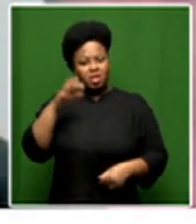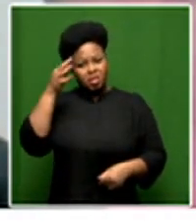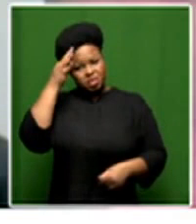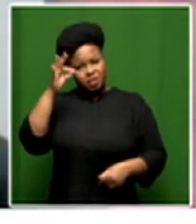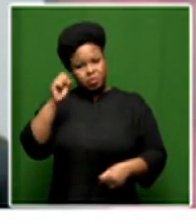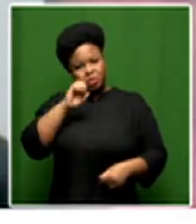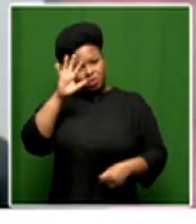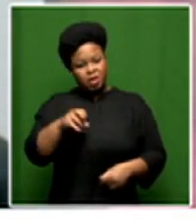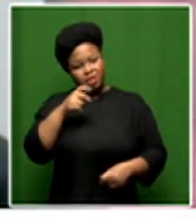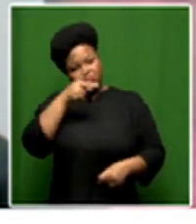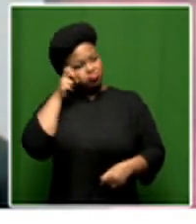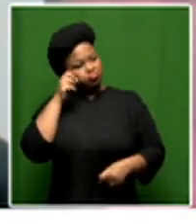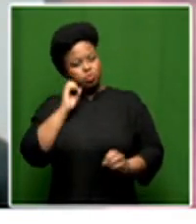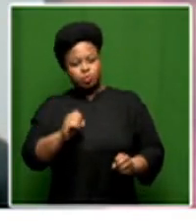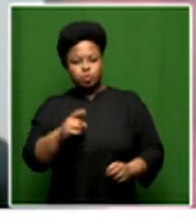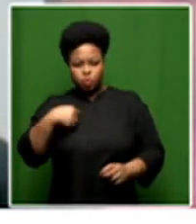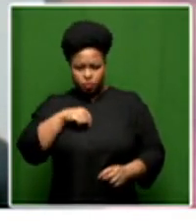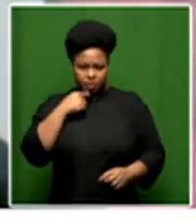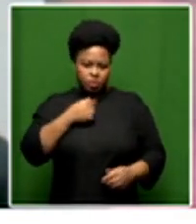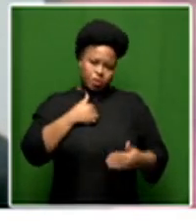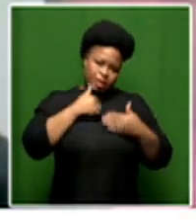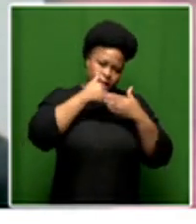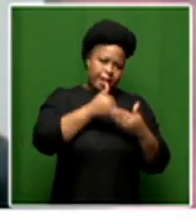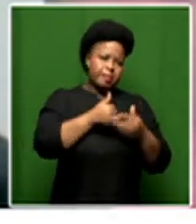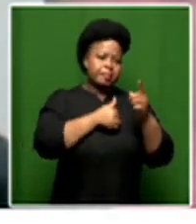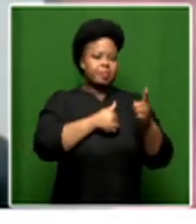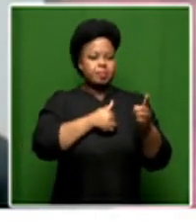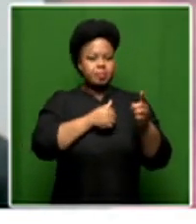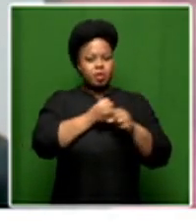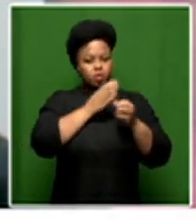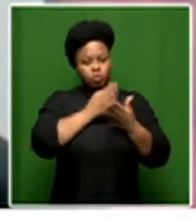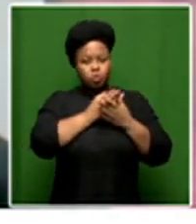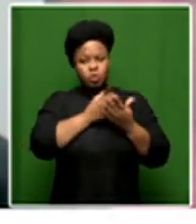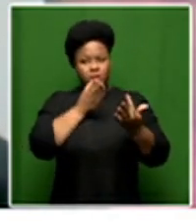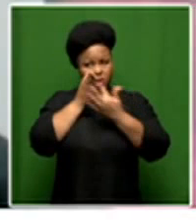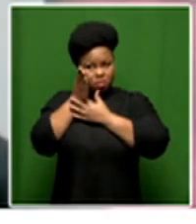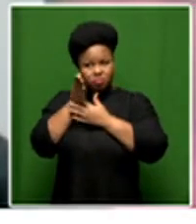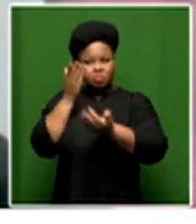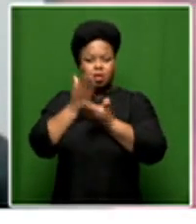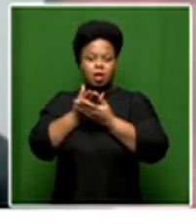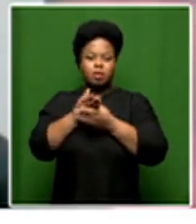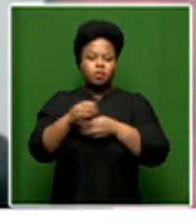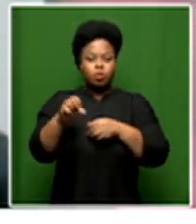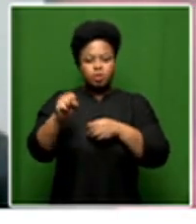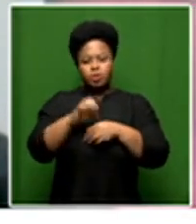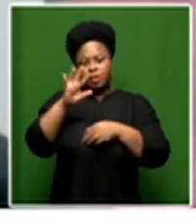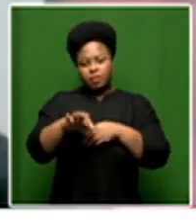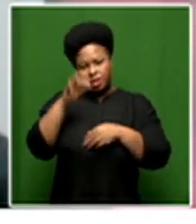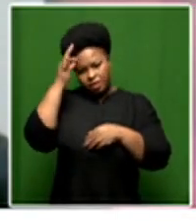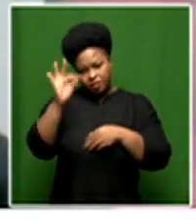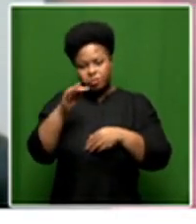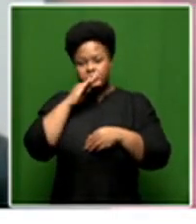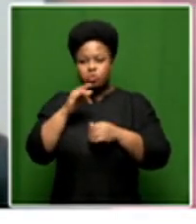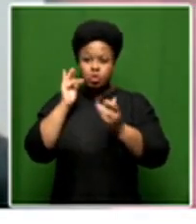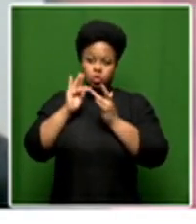that we will help them to have that discussion. So in doing so, we'll have to engage with